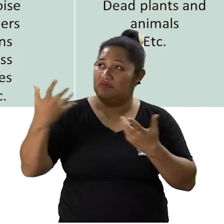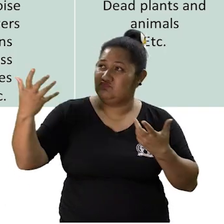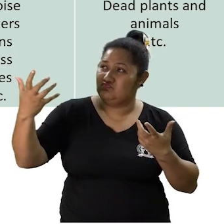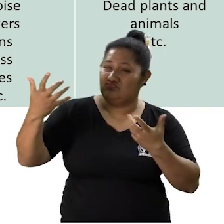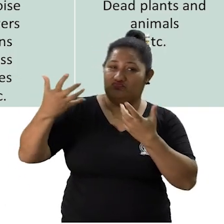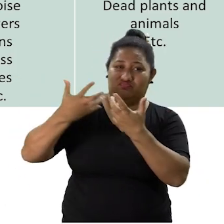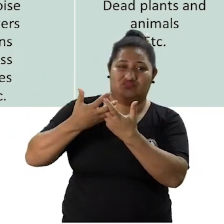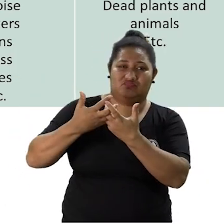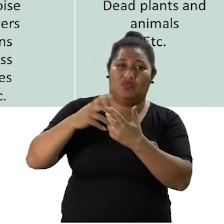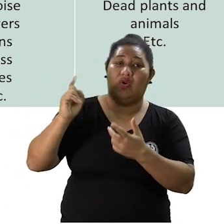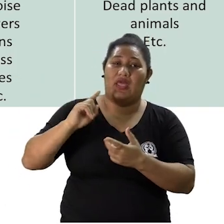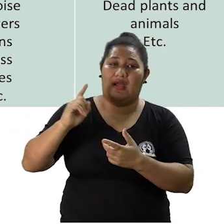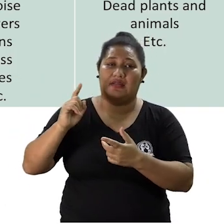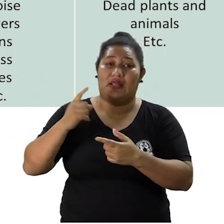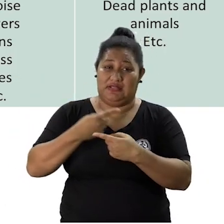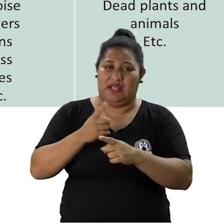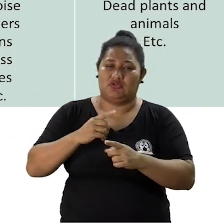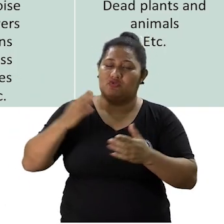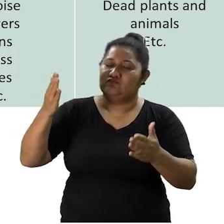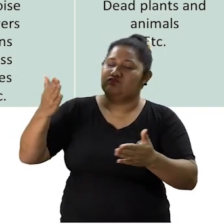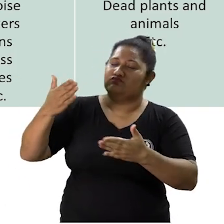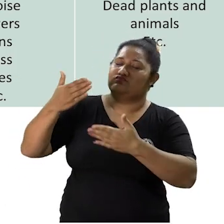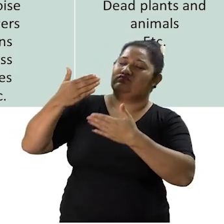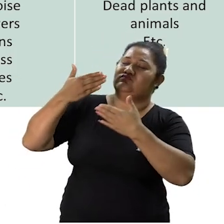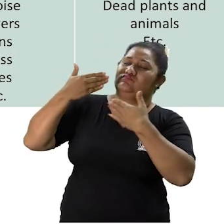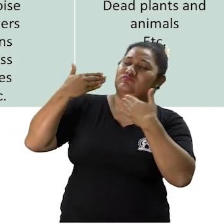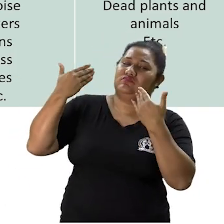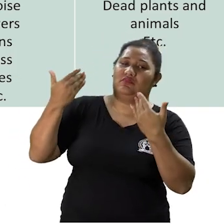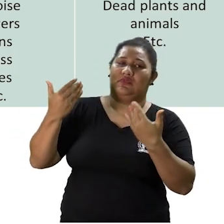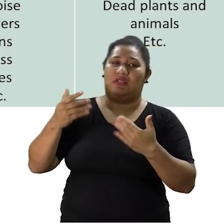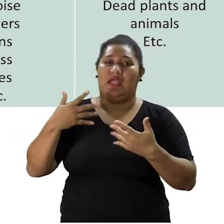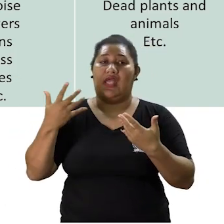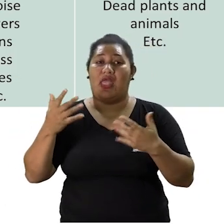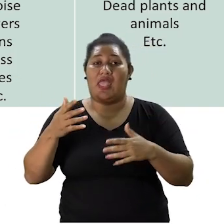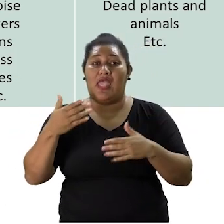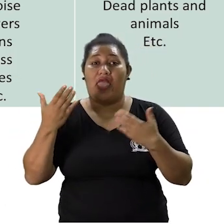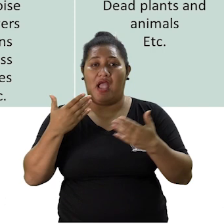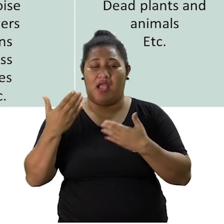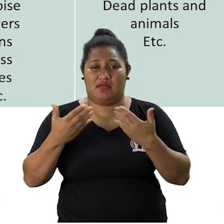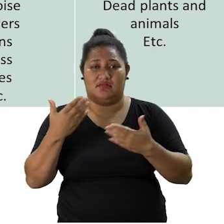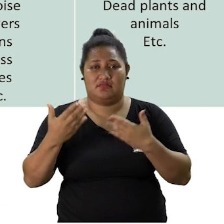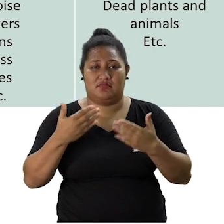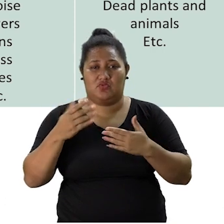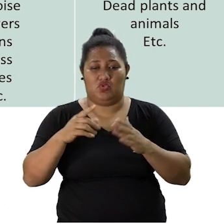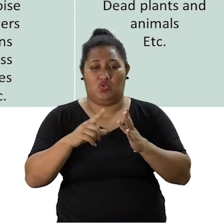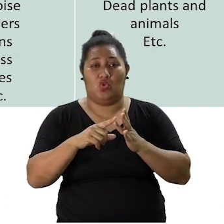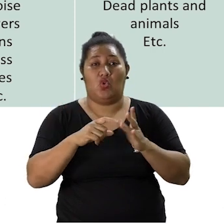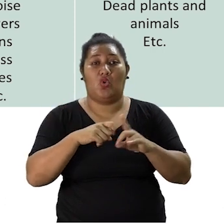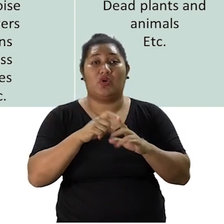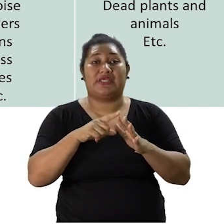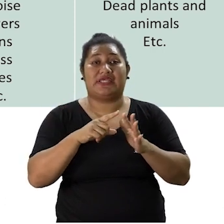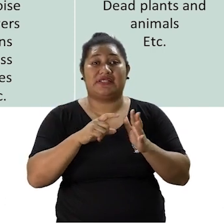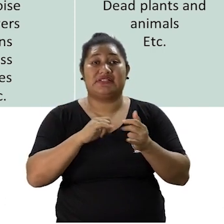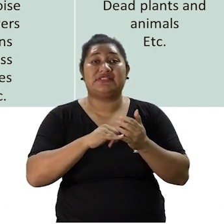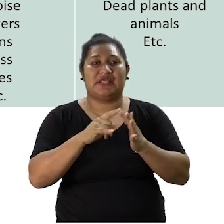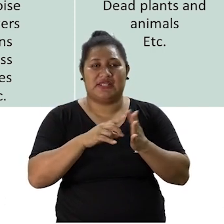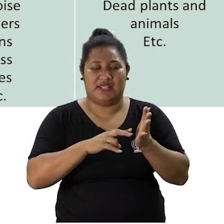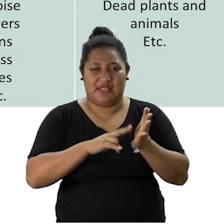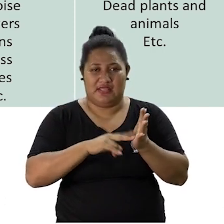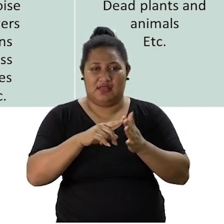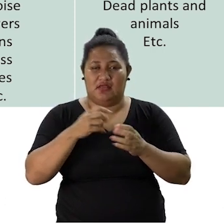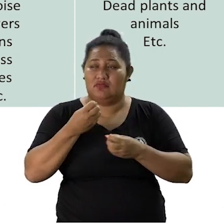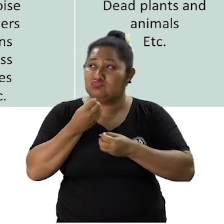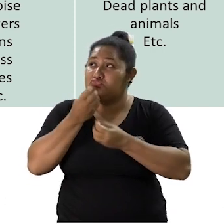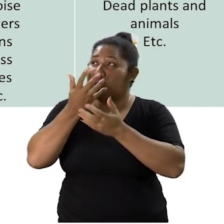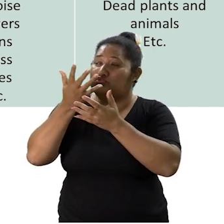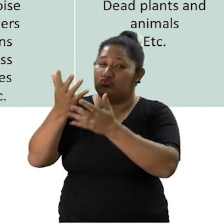nawa ina le tātou I tono le o keseni. Ia e maa nawa atu ai po ina atu I whafo le kāponi. Le e whaonga